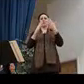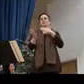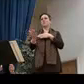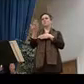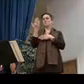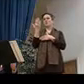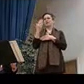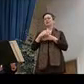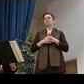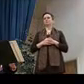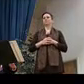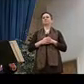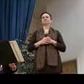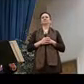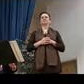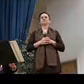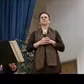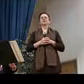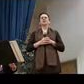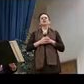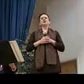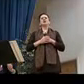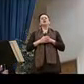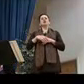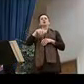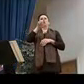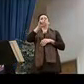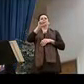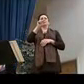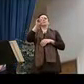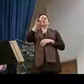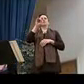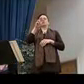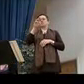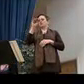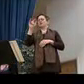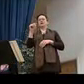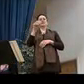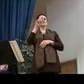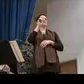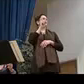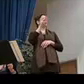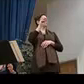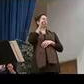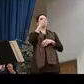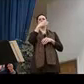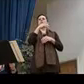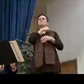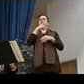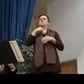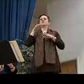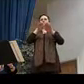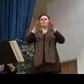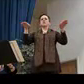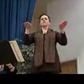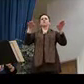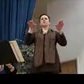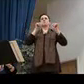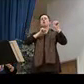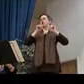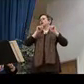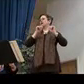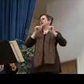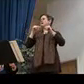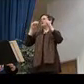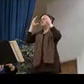Lieutenant Governor McLean, Dean Wolf, members of the platform party, faculty, staff, parents,